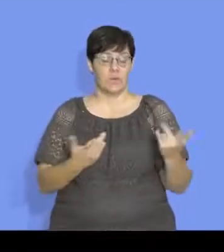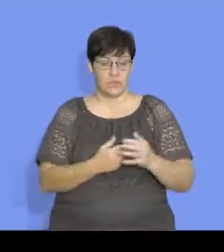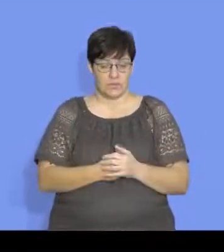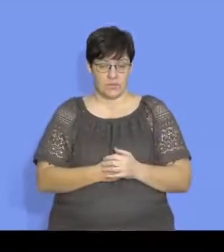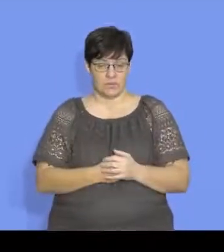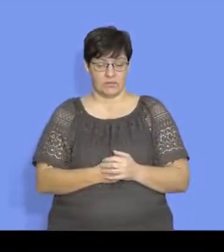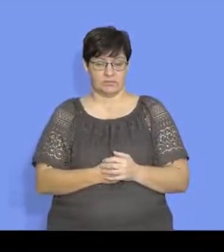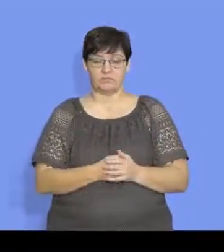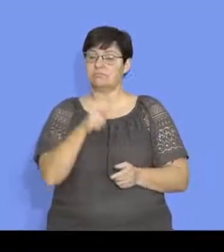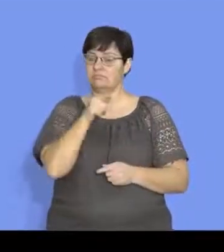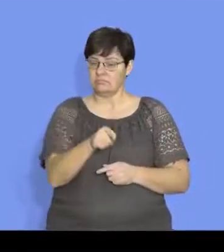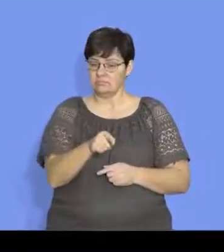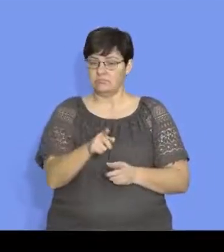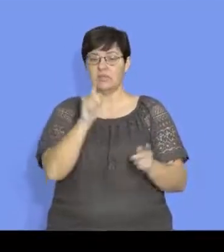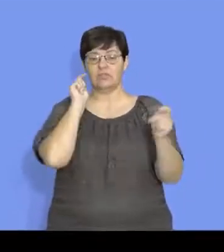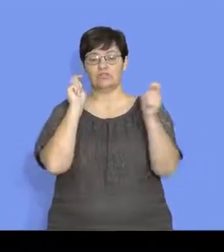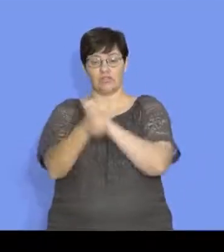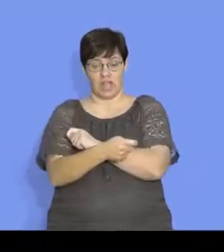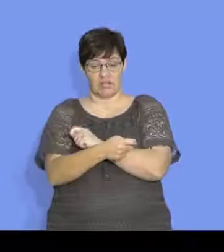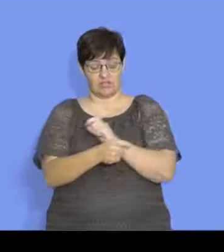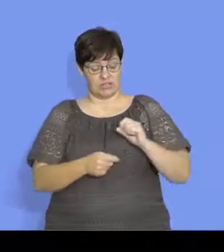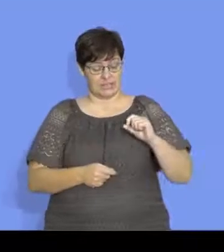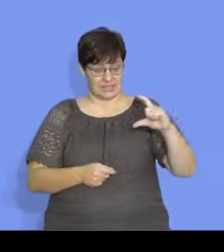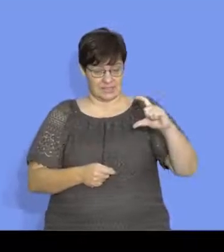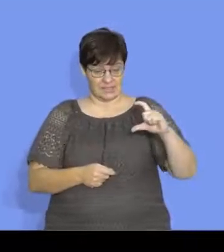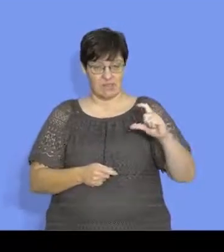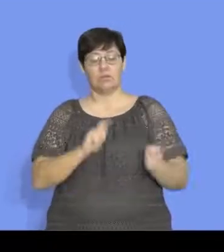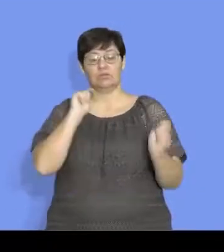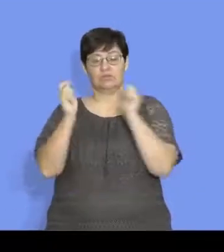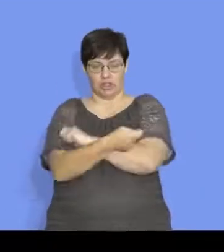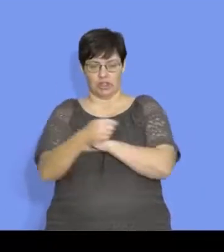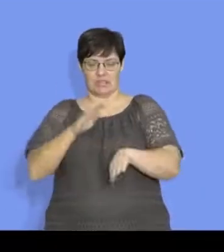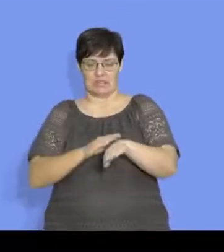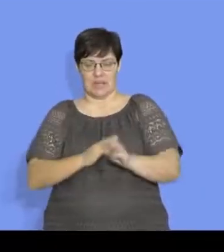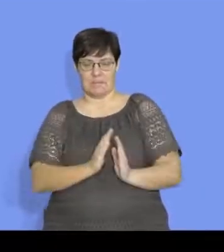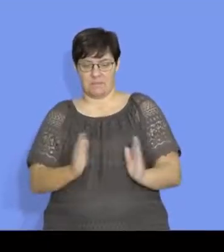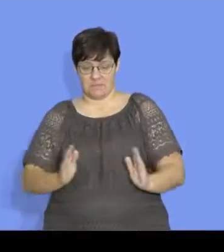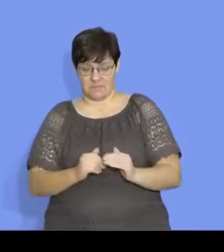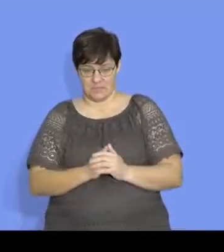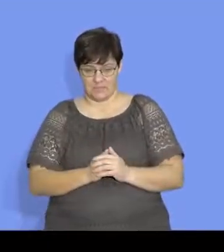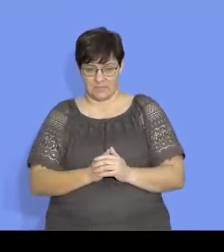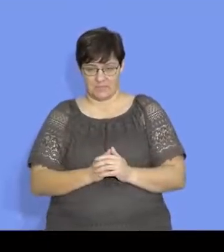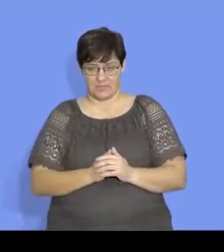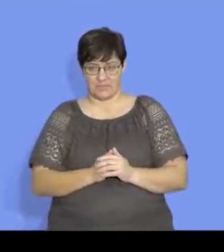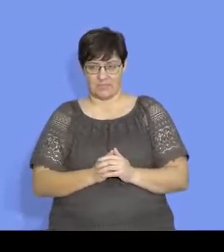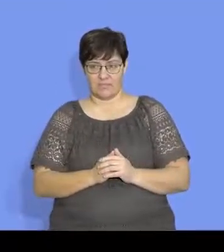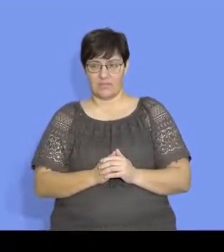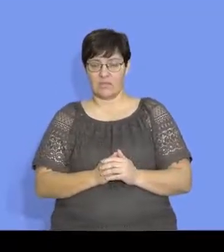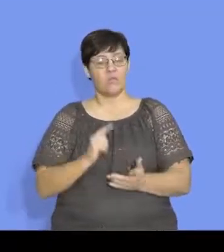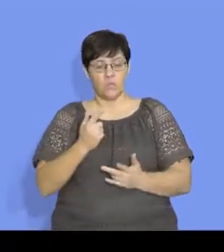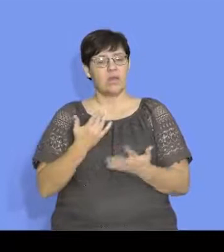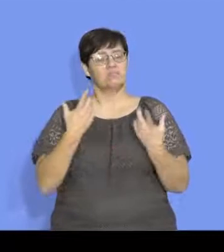say it's the change in distance over the change in time. In effect, it was what we've just